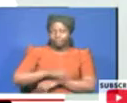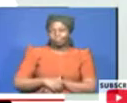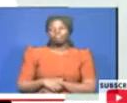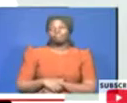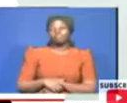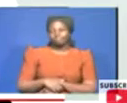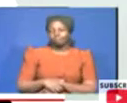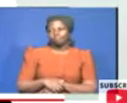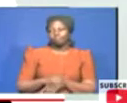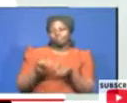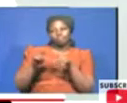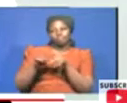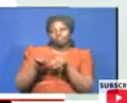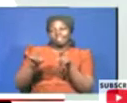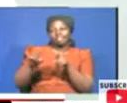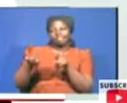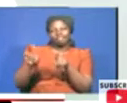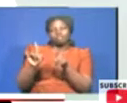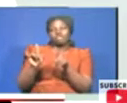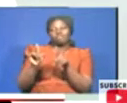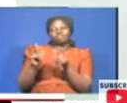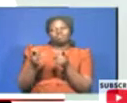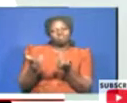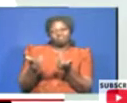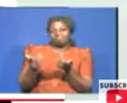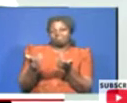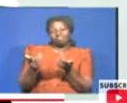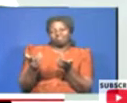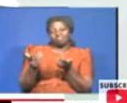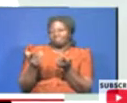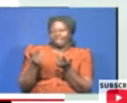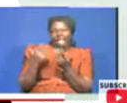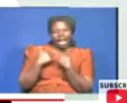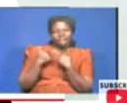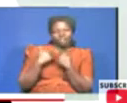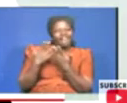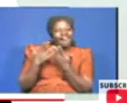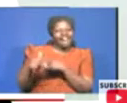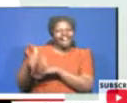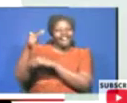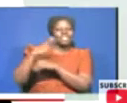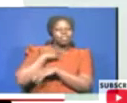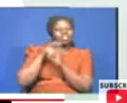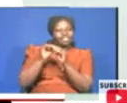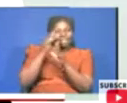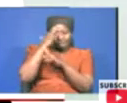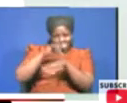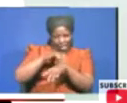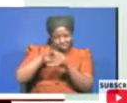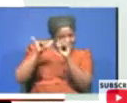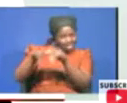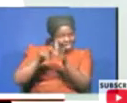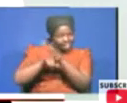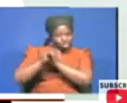are a bit dormant, let me use that word. Because when they are in the school, you know, they are